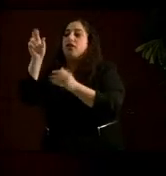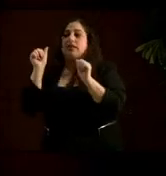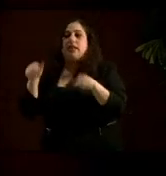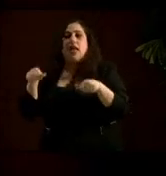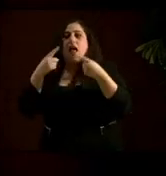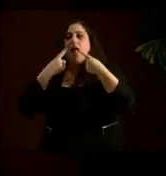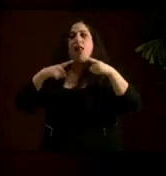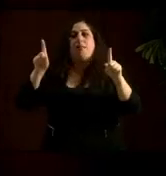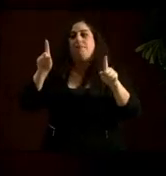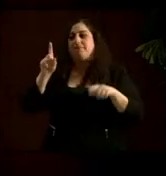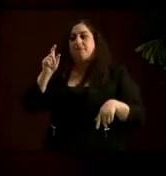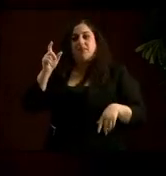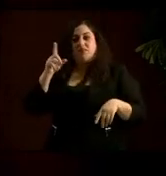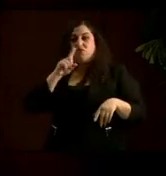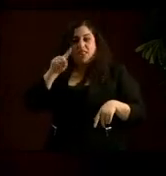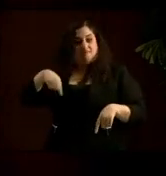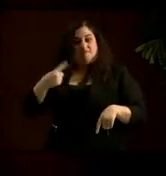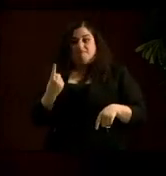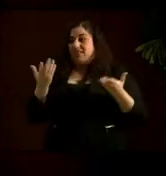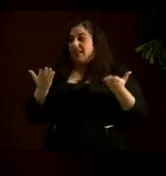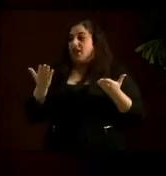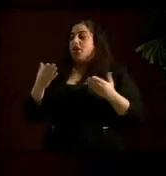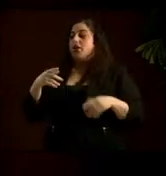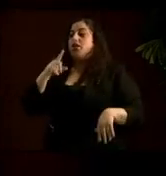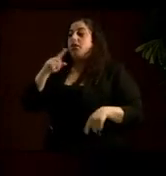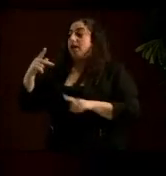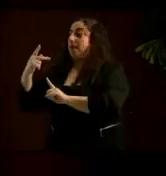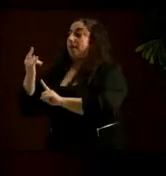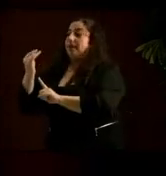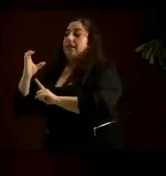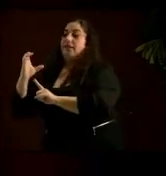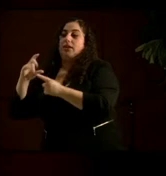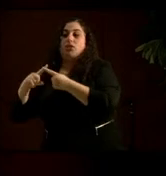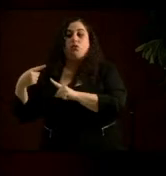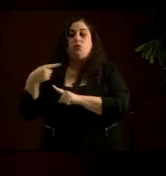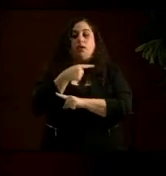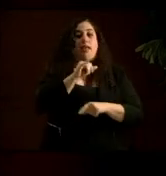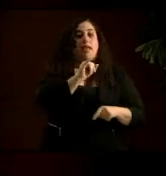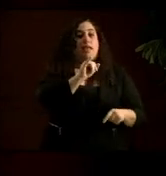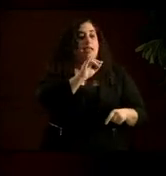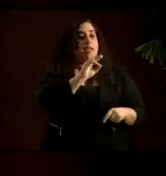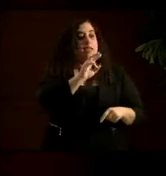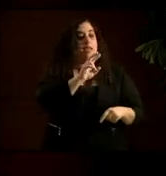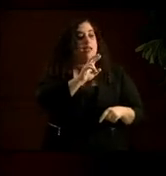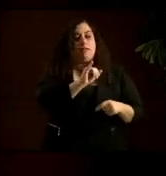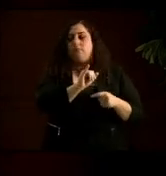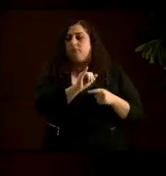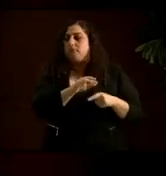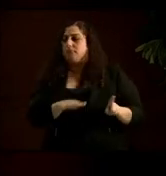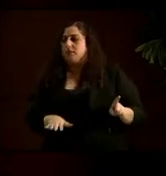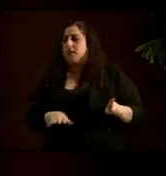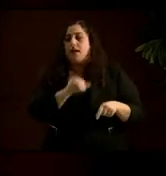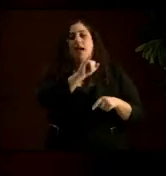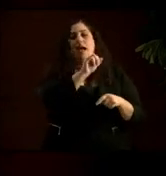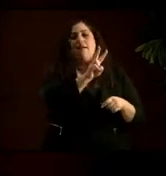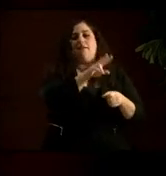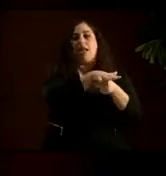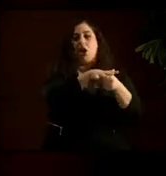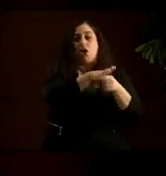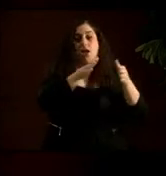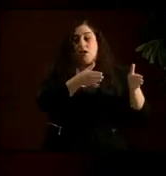the Pacific to the Imperial Valley, our campus creates the intellectual hub for learning, research, and community